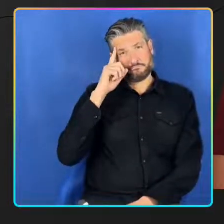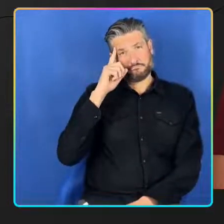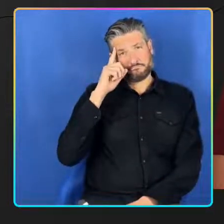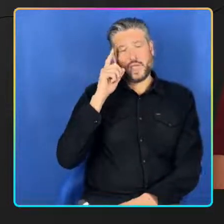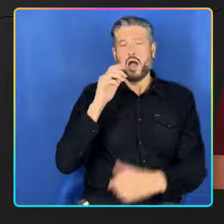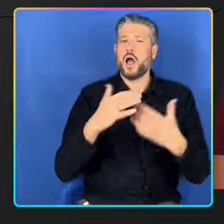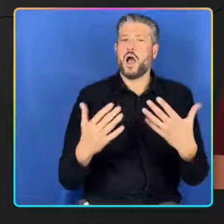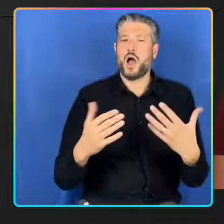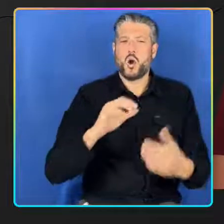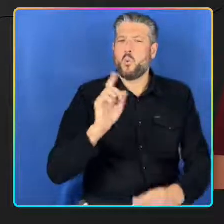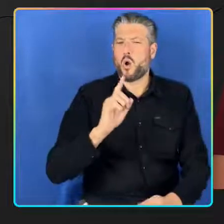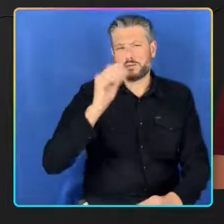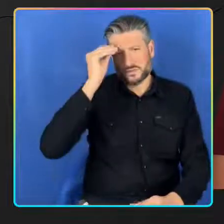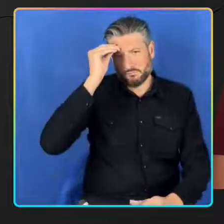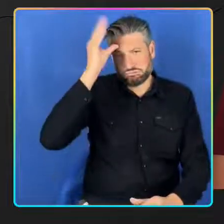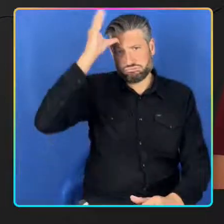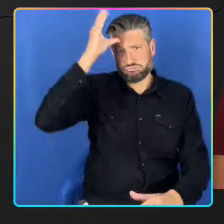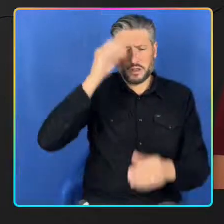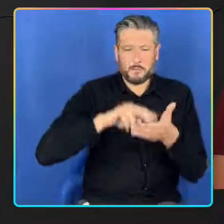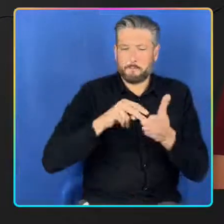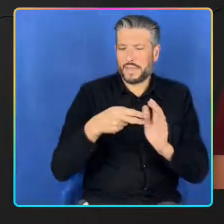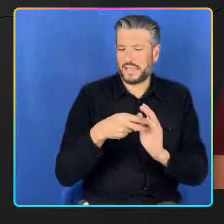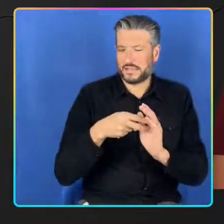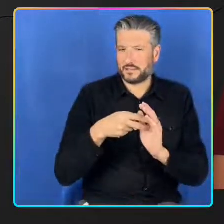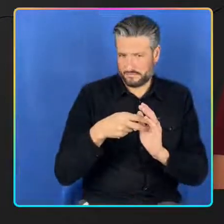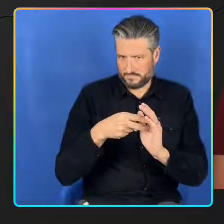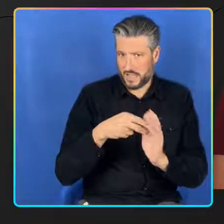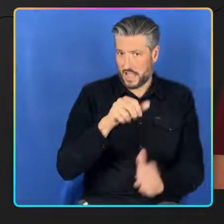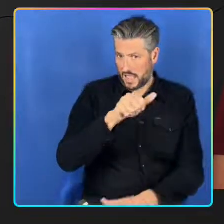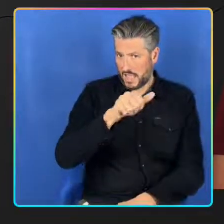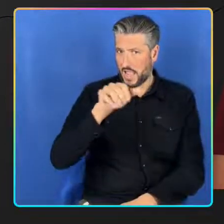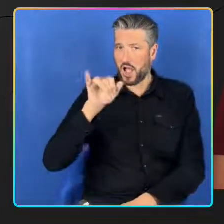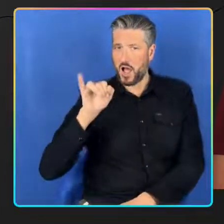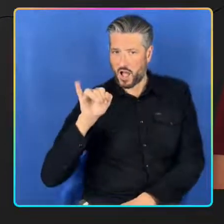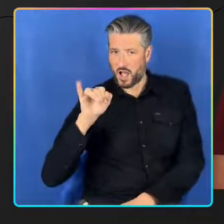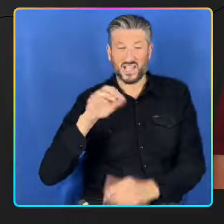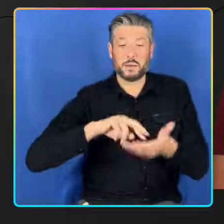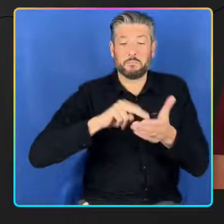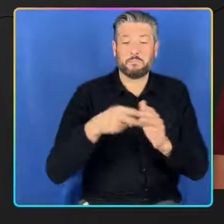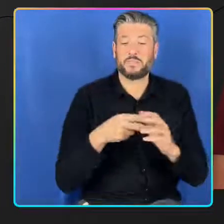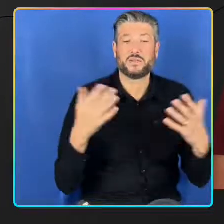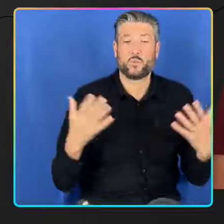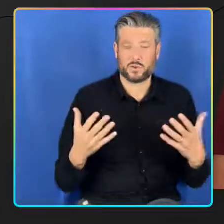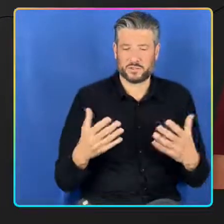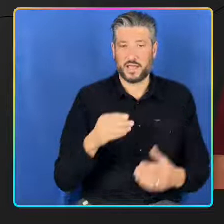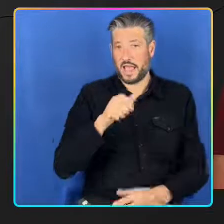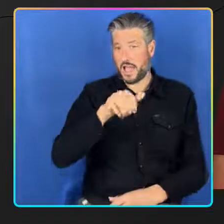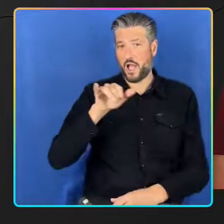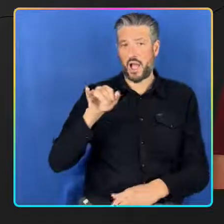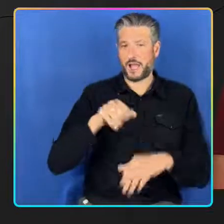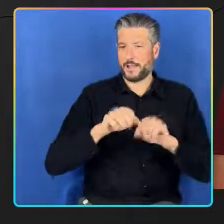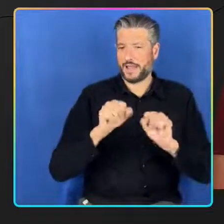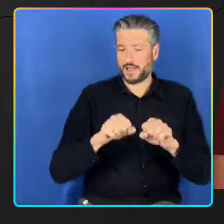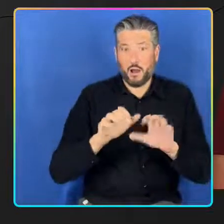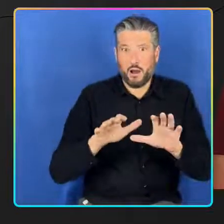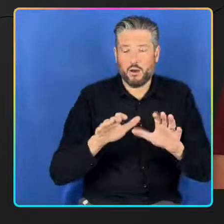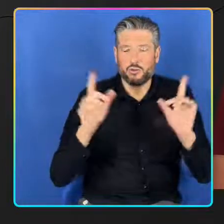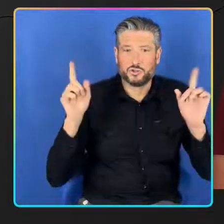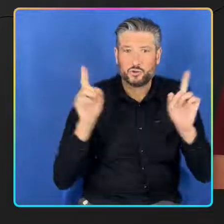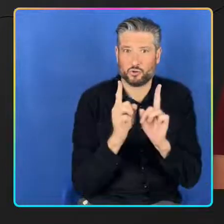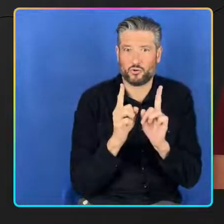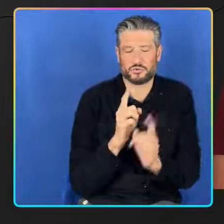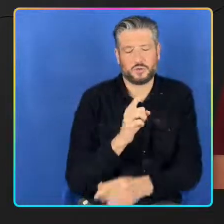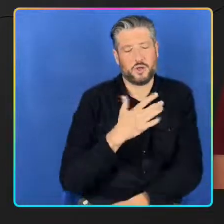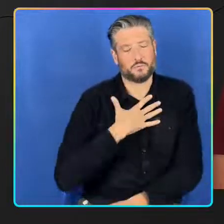learned. So artificial intelligence is essentially anything that can perceive its environment. Oh, this has to be rapid fire. Sorry. I'm